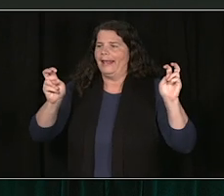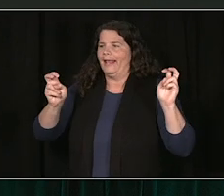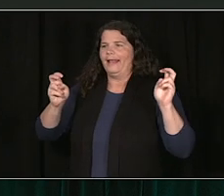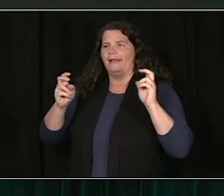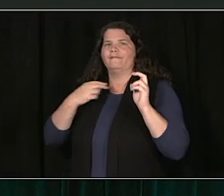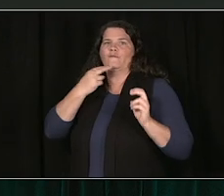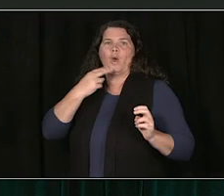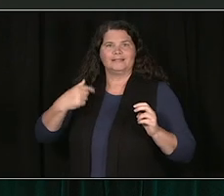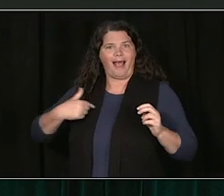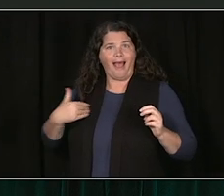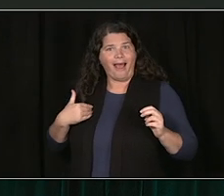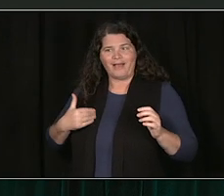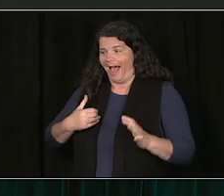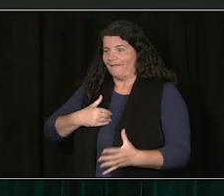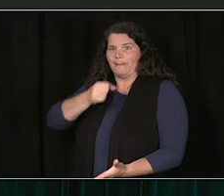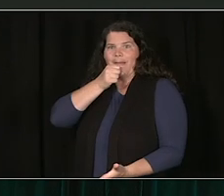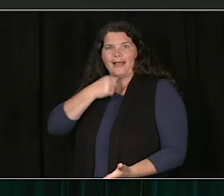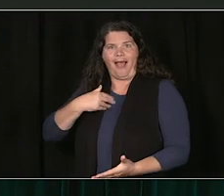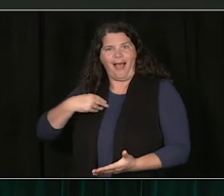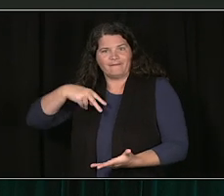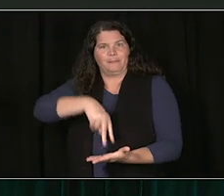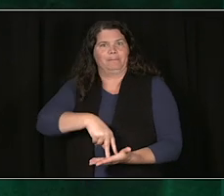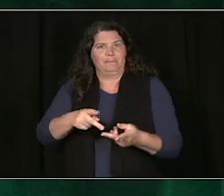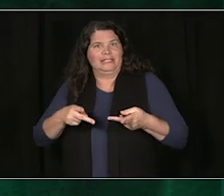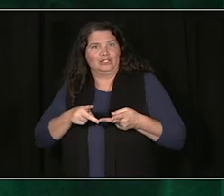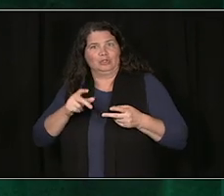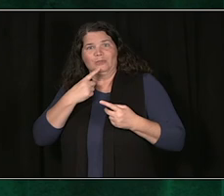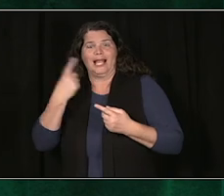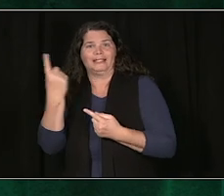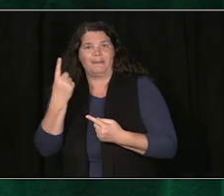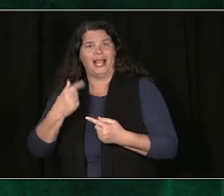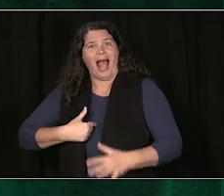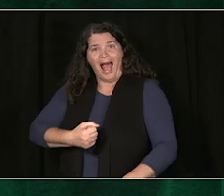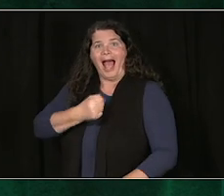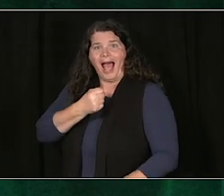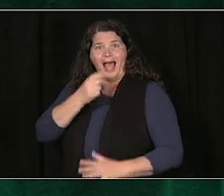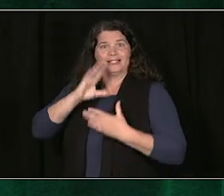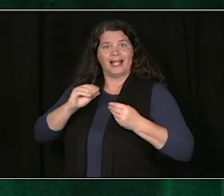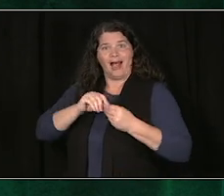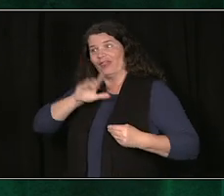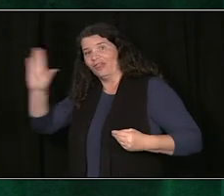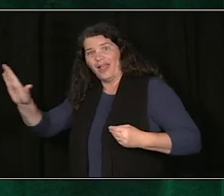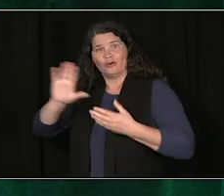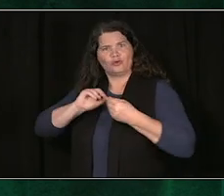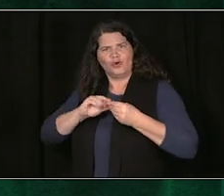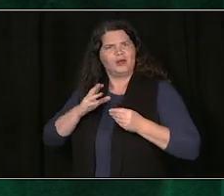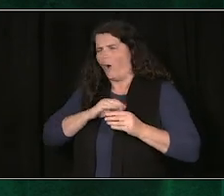holding means I give it away to someone else to share their own story. I don't need to tell their story for them. And so I